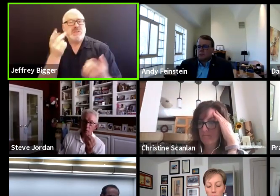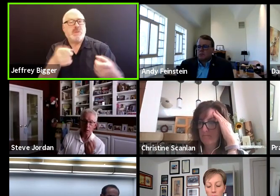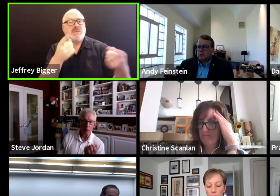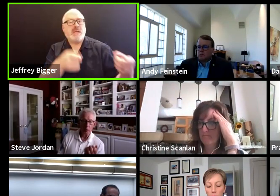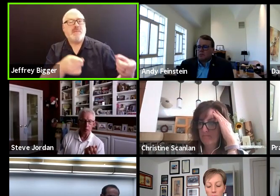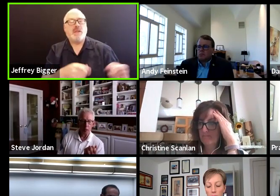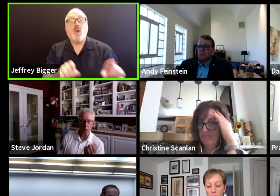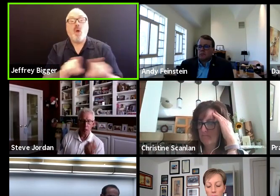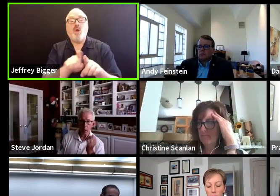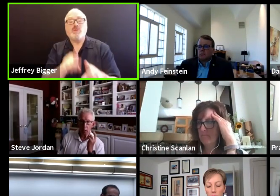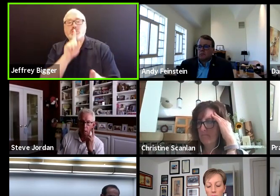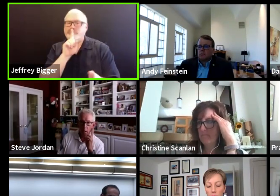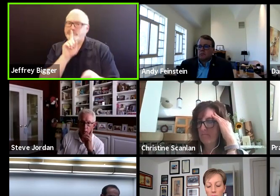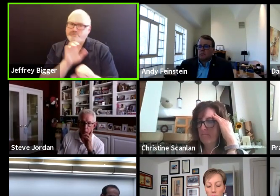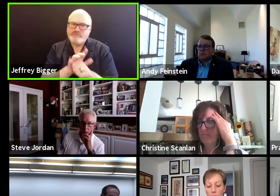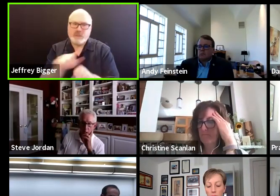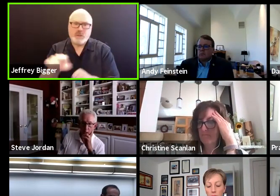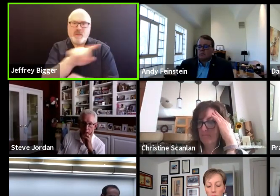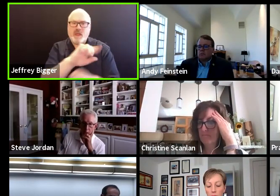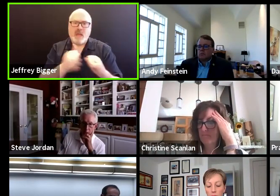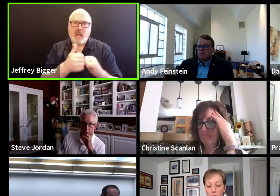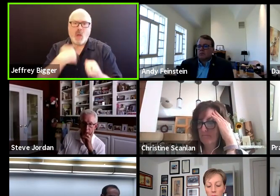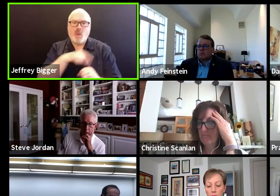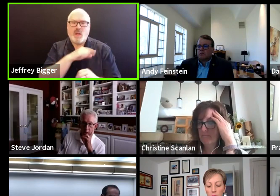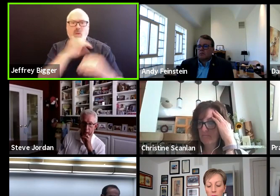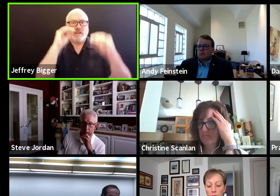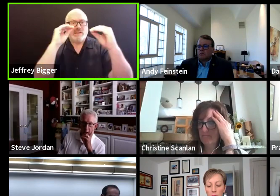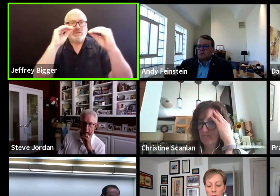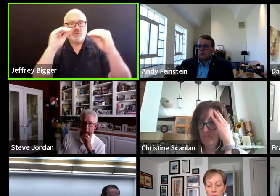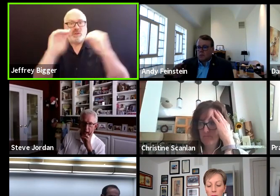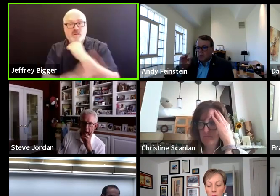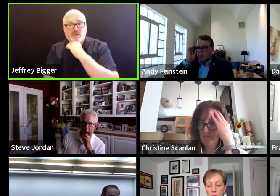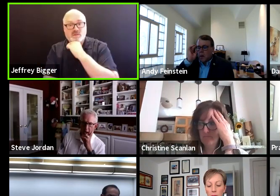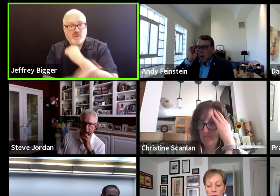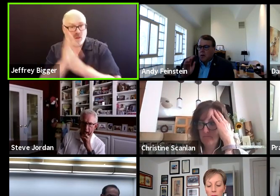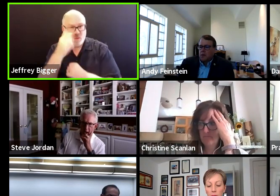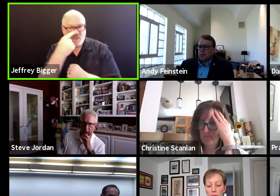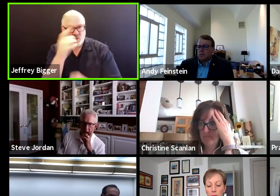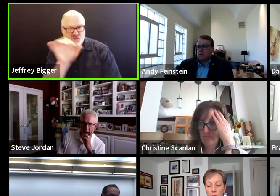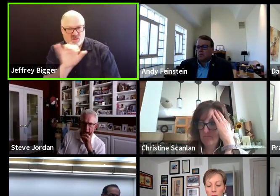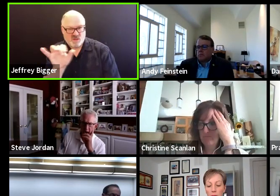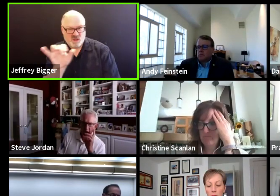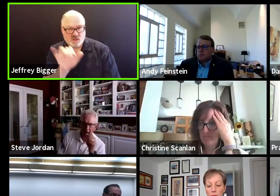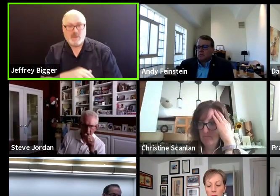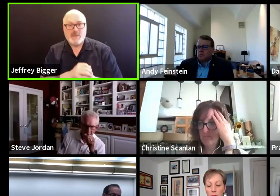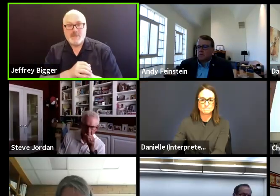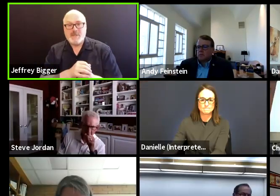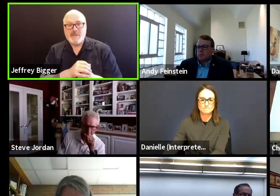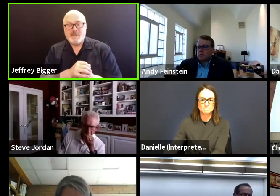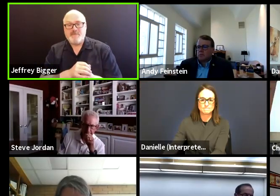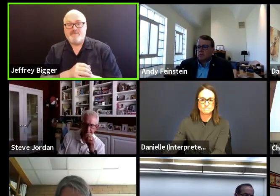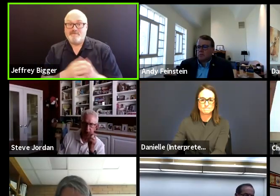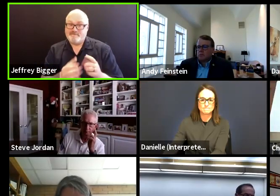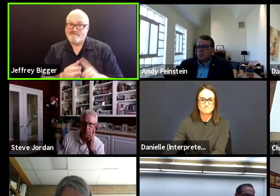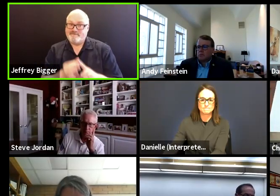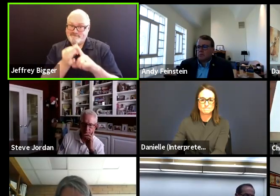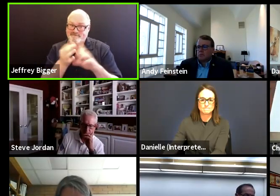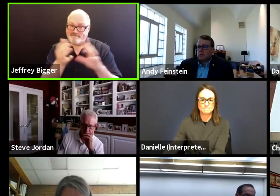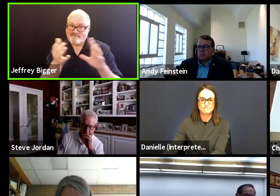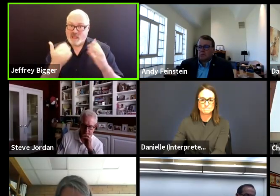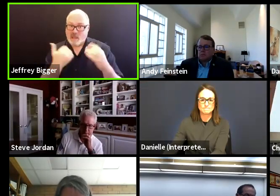also to assure them about how we're going to be instructing in the fall. So although we